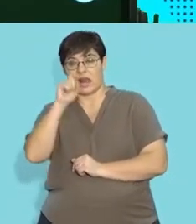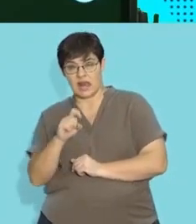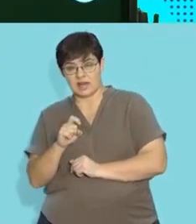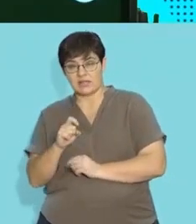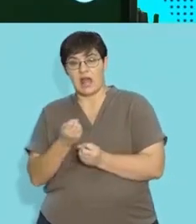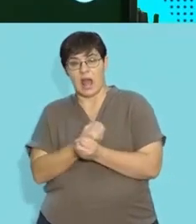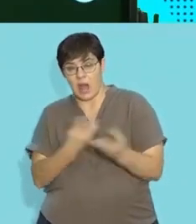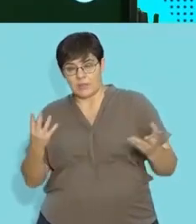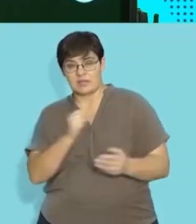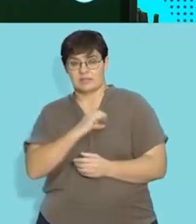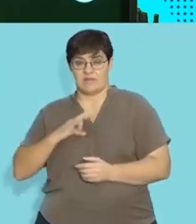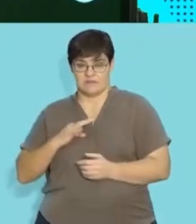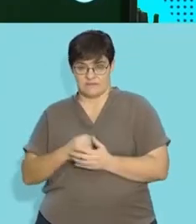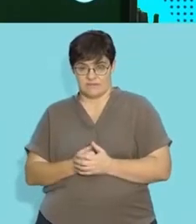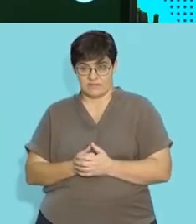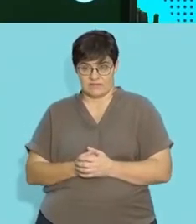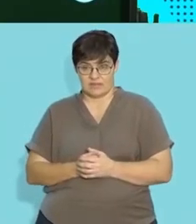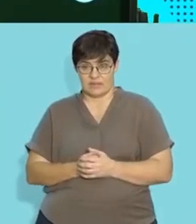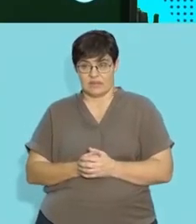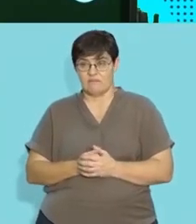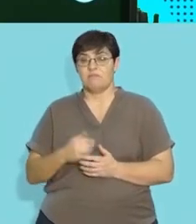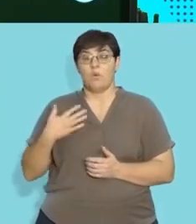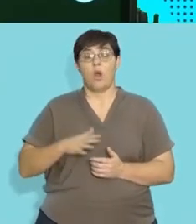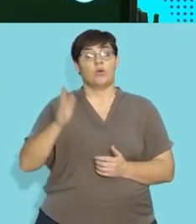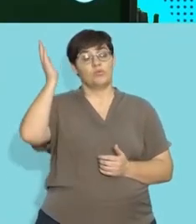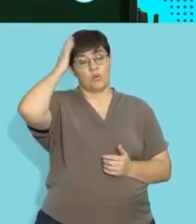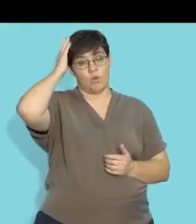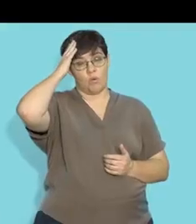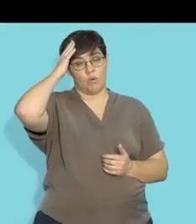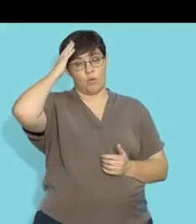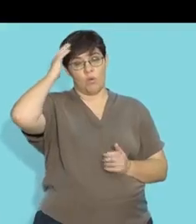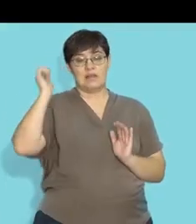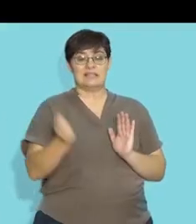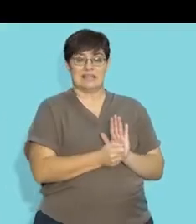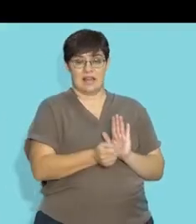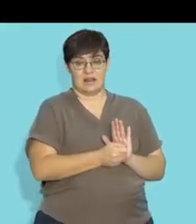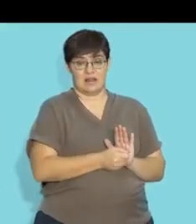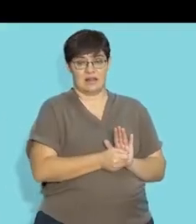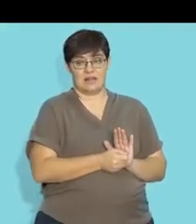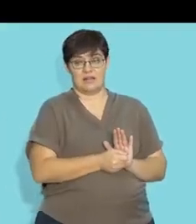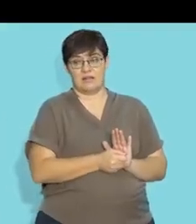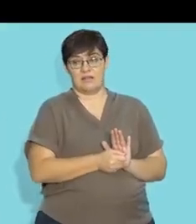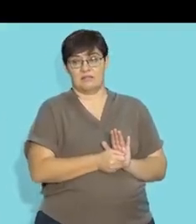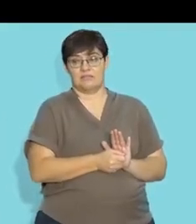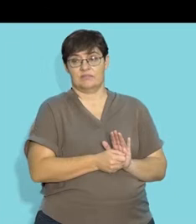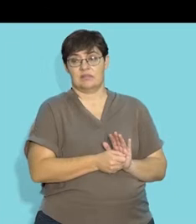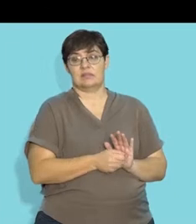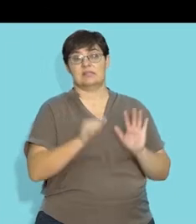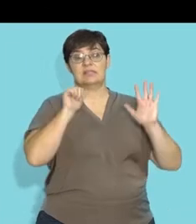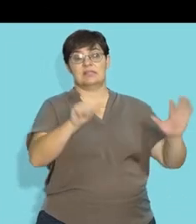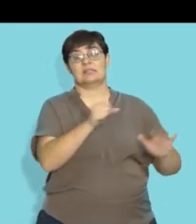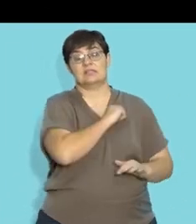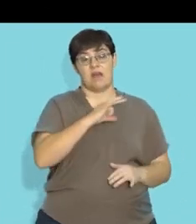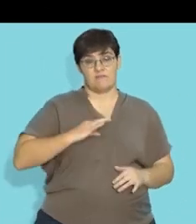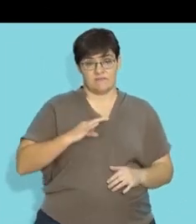staff, numbers of staff members. Okay. If I want to know the number of sales, if I have 6 staff